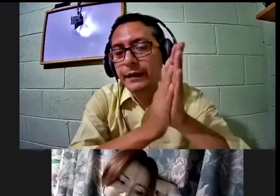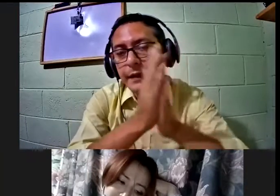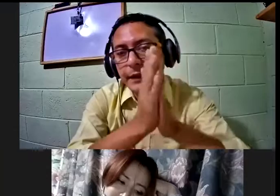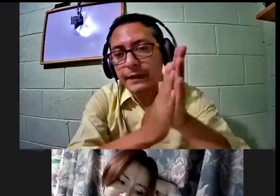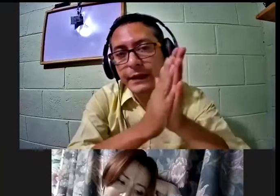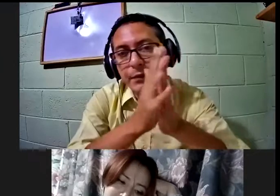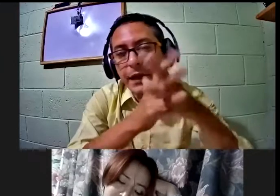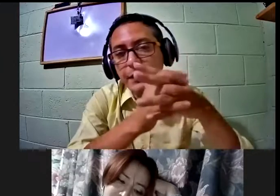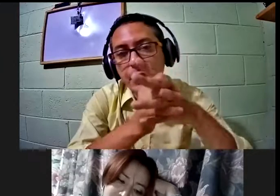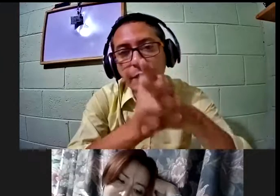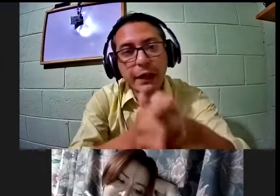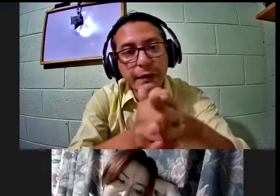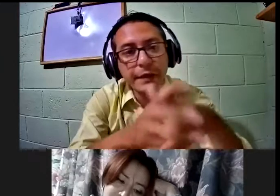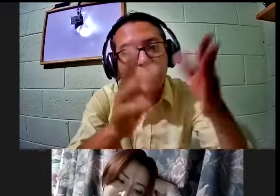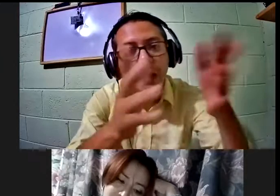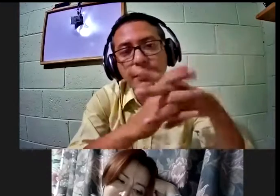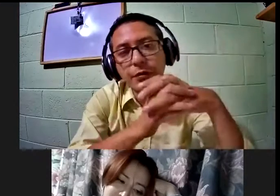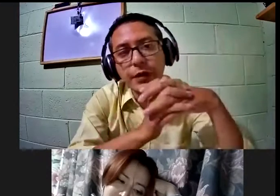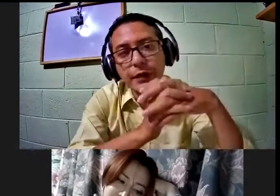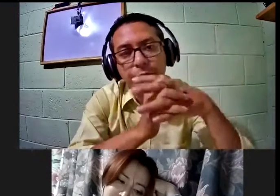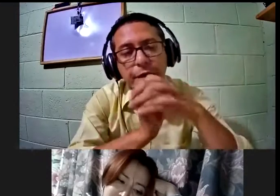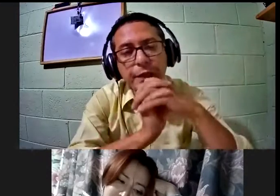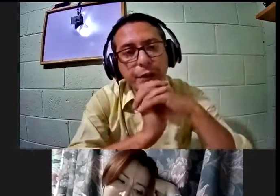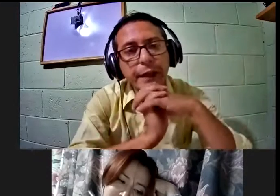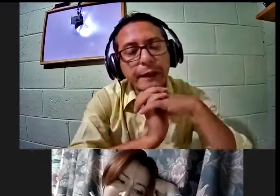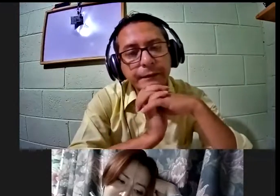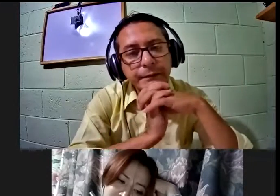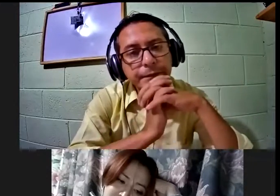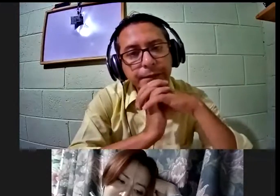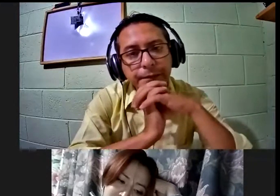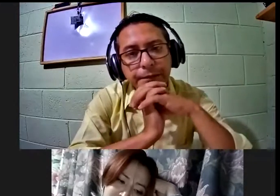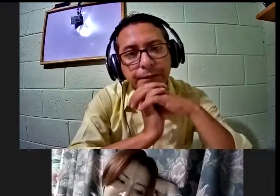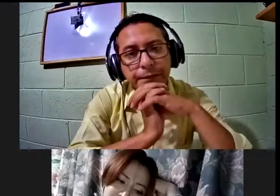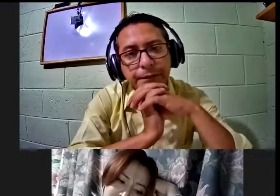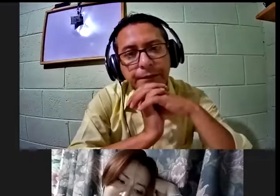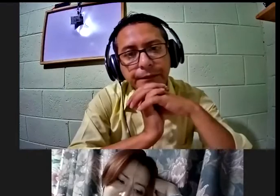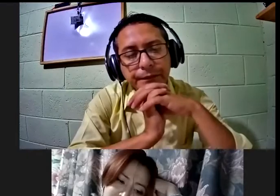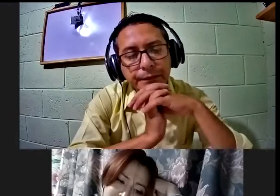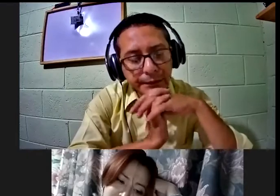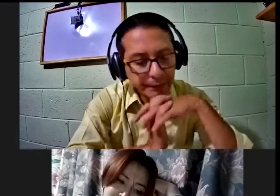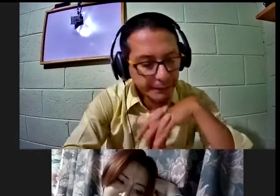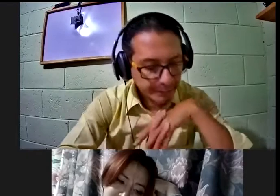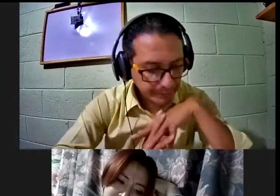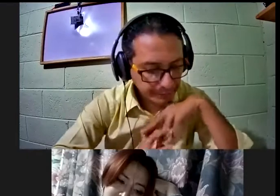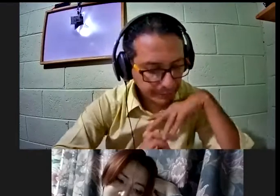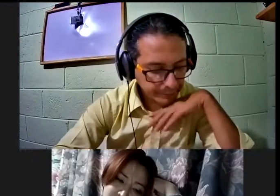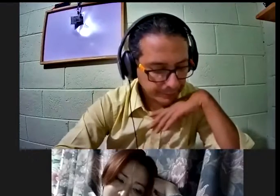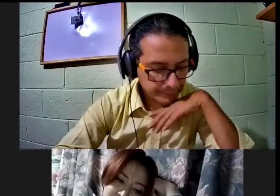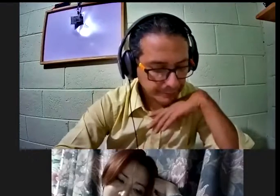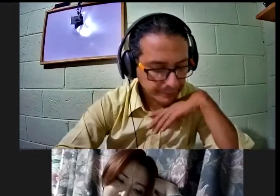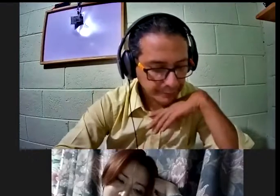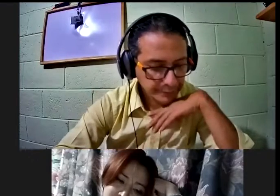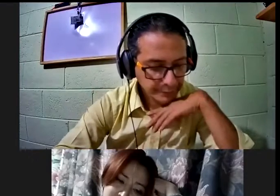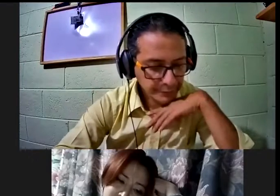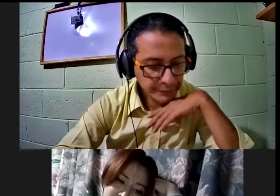semana, let's see, what are some of the activities you have to do, Carlos, for next week? The next week, I need to